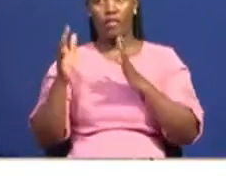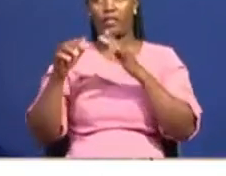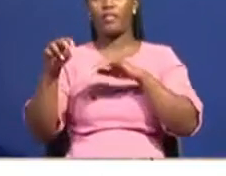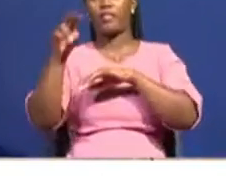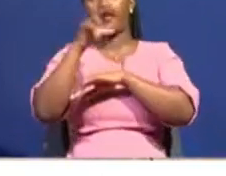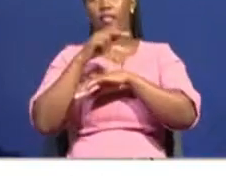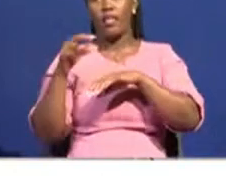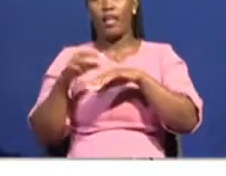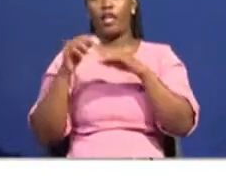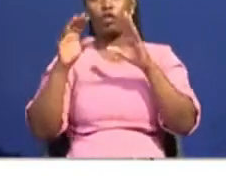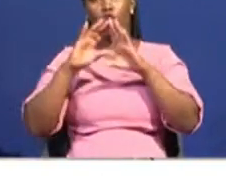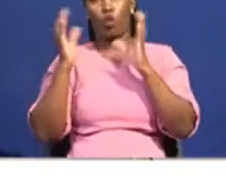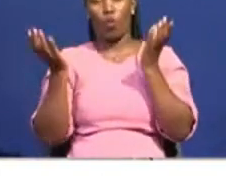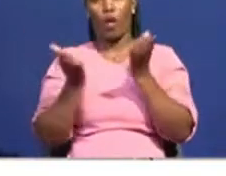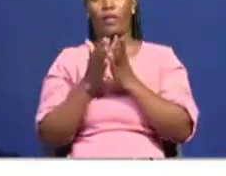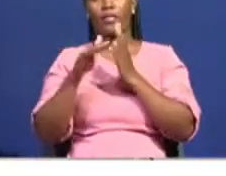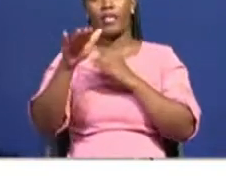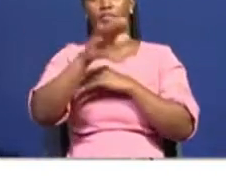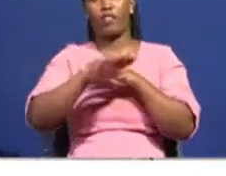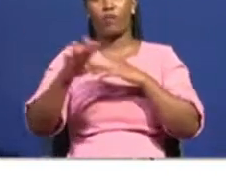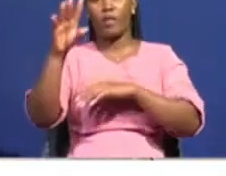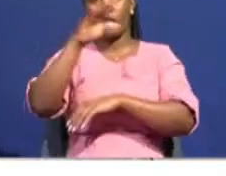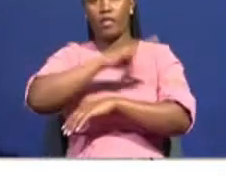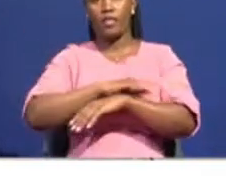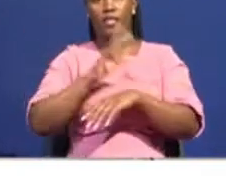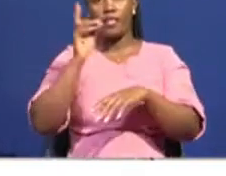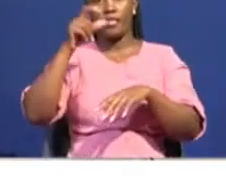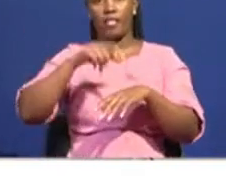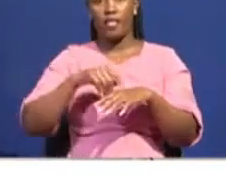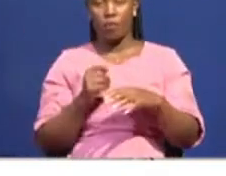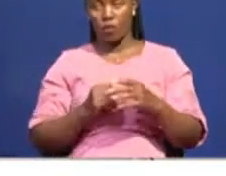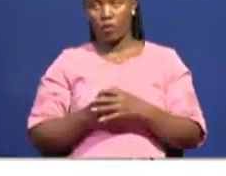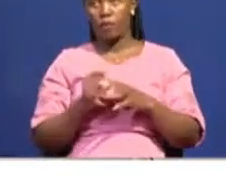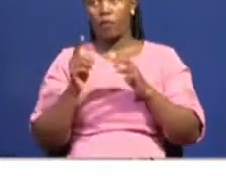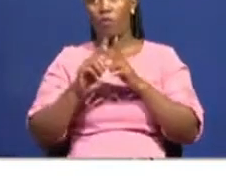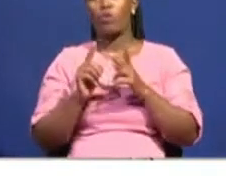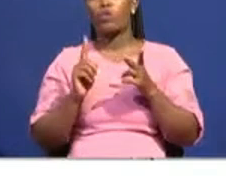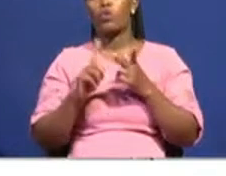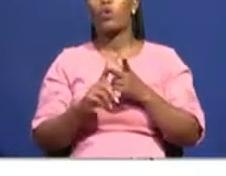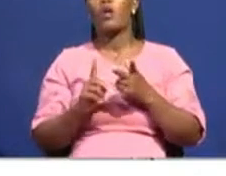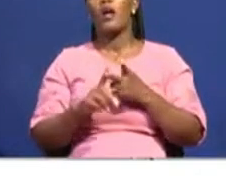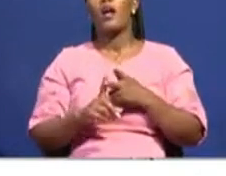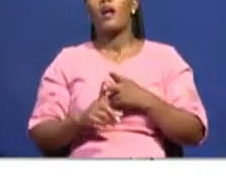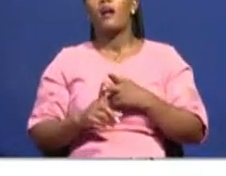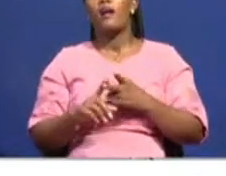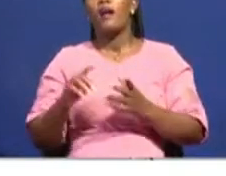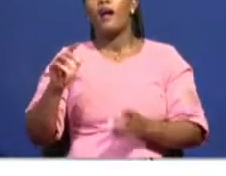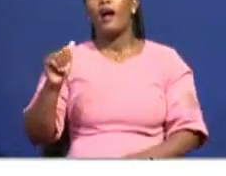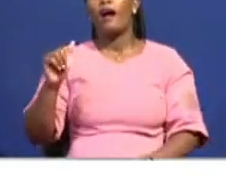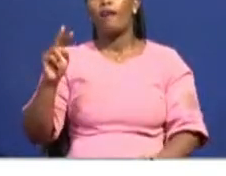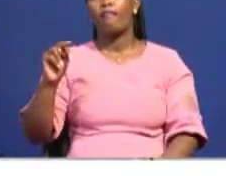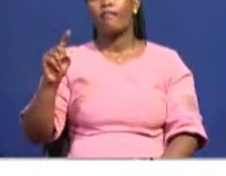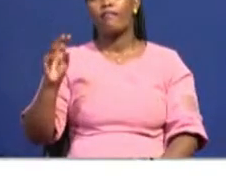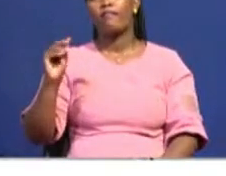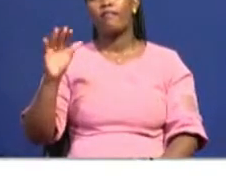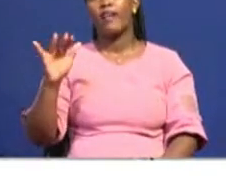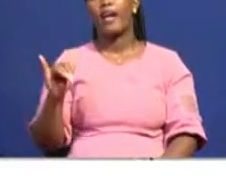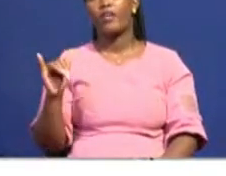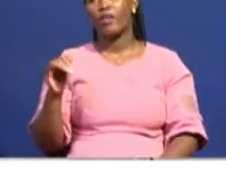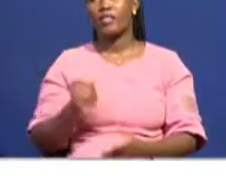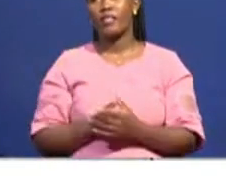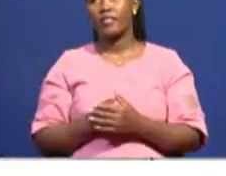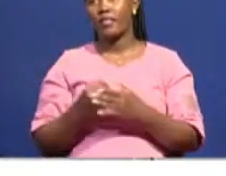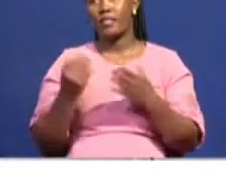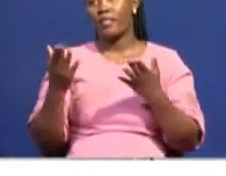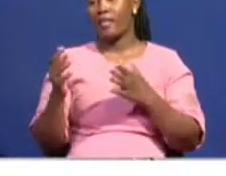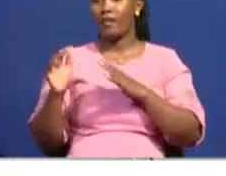the World Environment Day, that was held in Embu. Also have Antony Sure, the head of carbon projects financing at Verst Carbon.